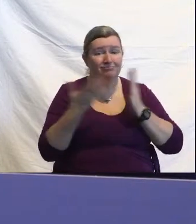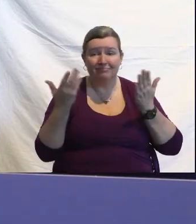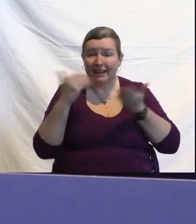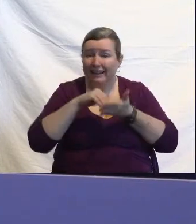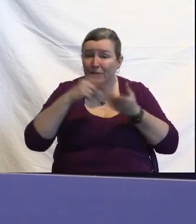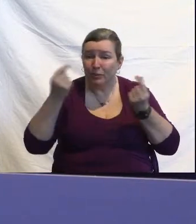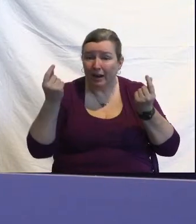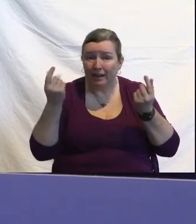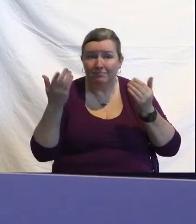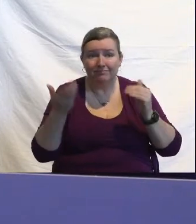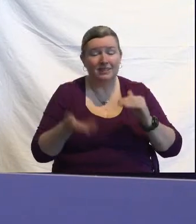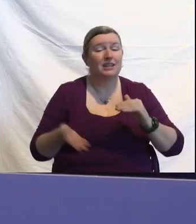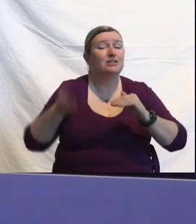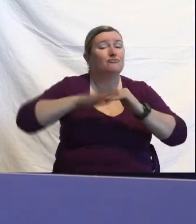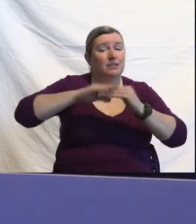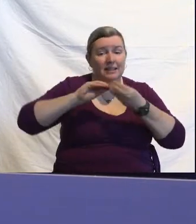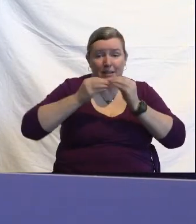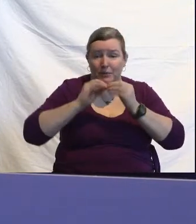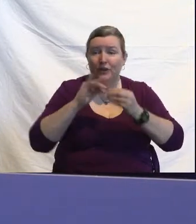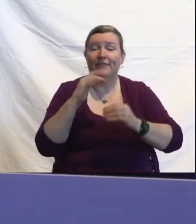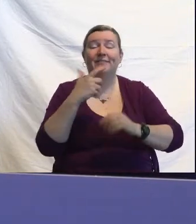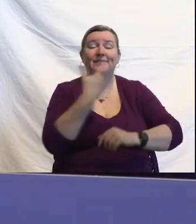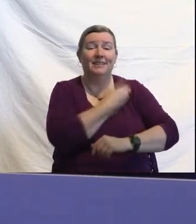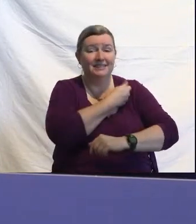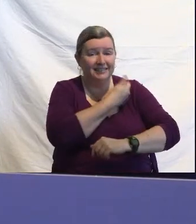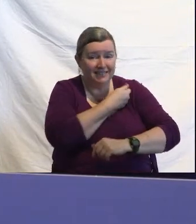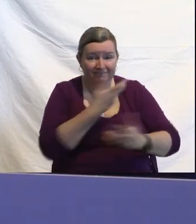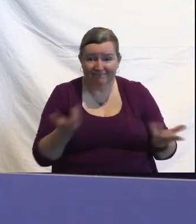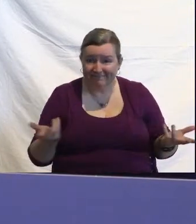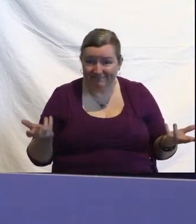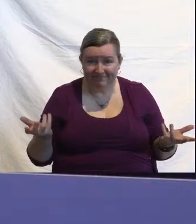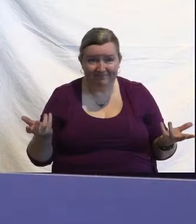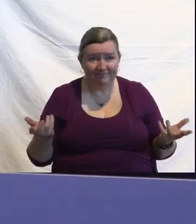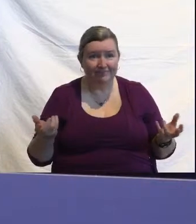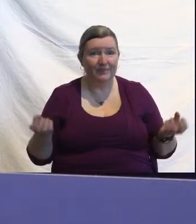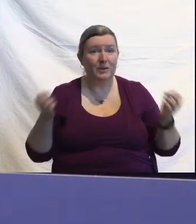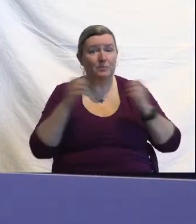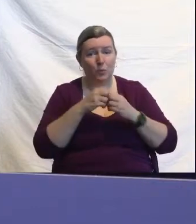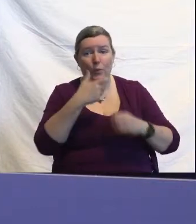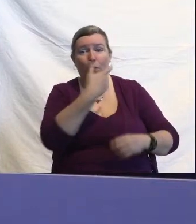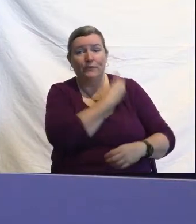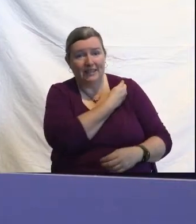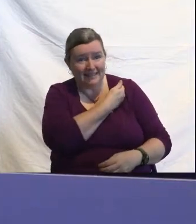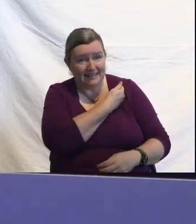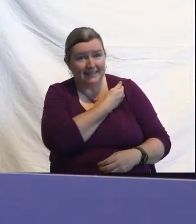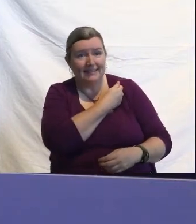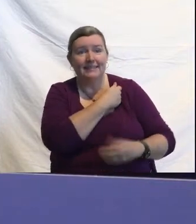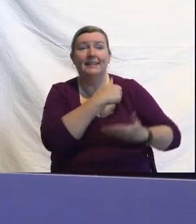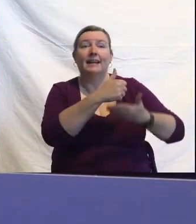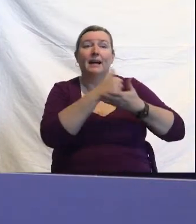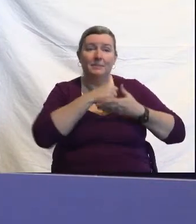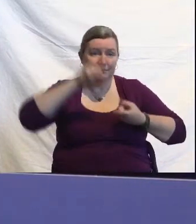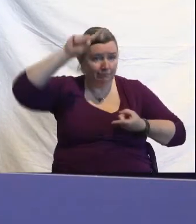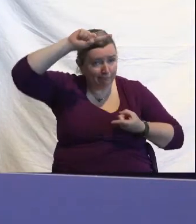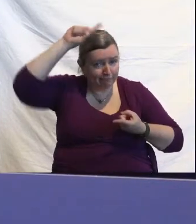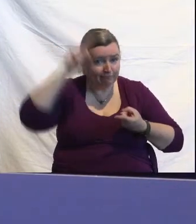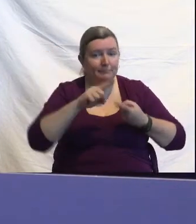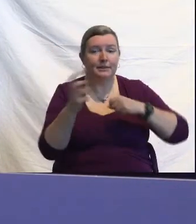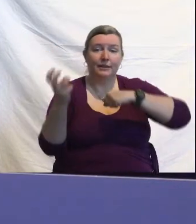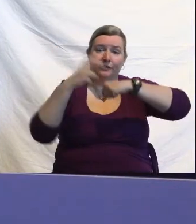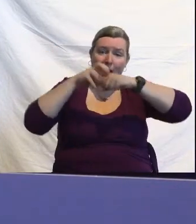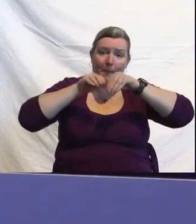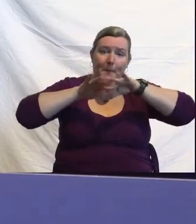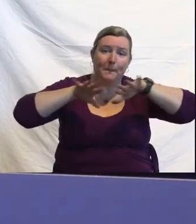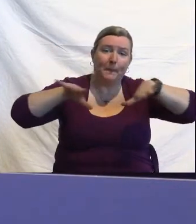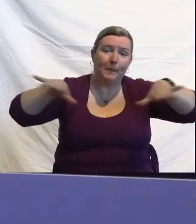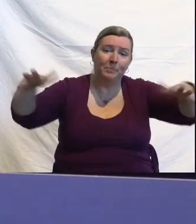our vaccination coverage, because we have to remember that increasing vaccination, will limit, it's the same